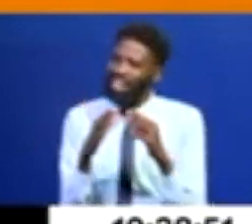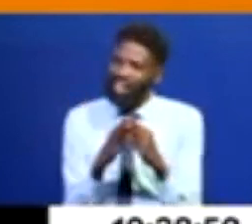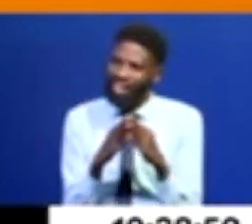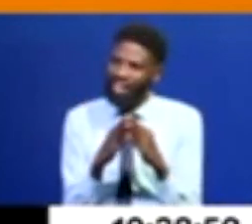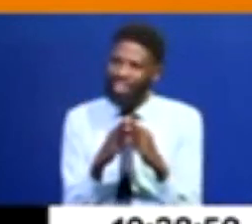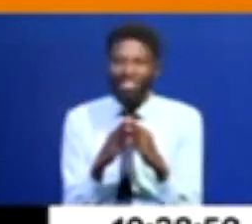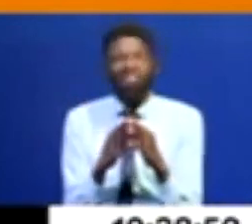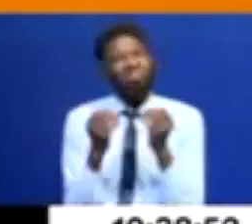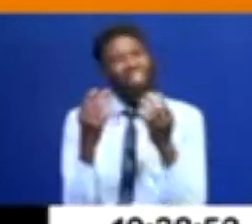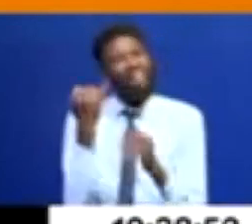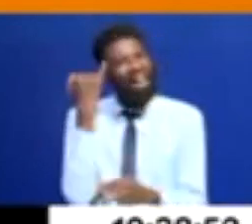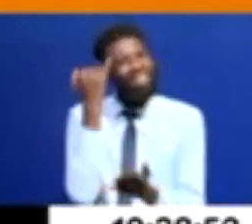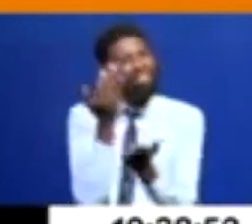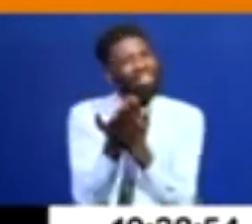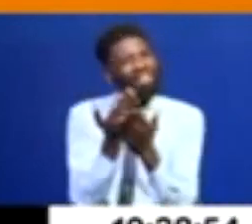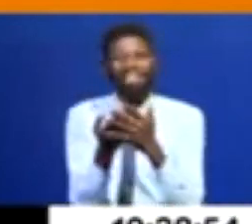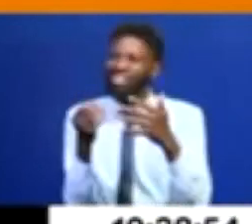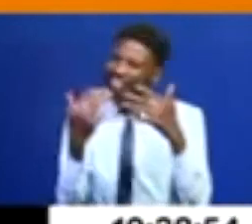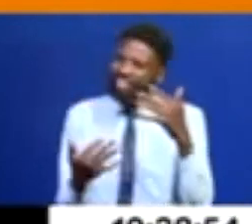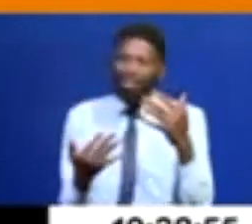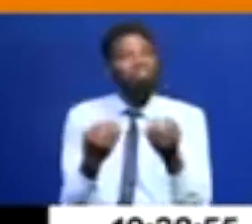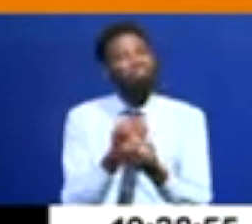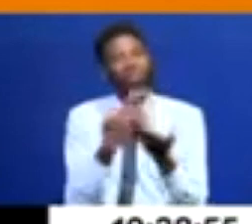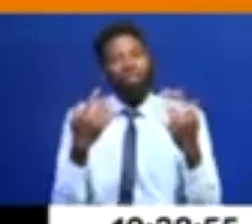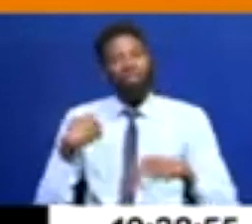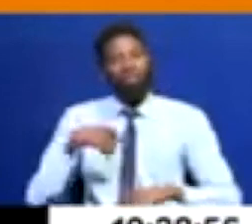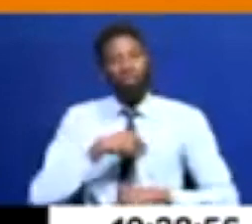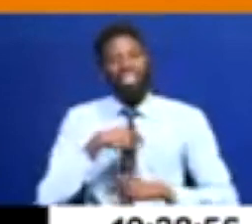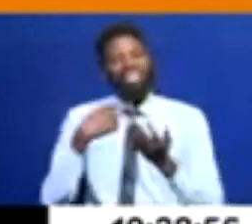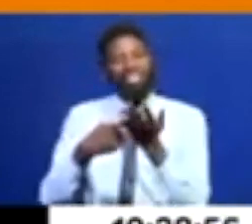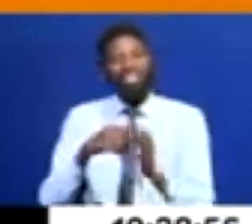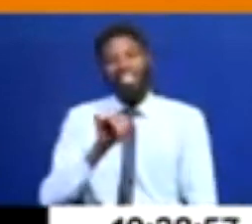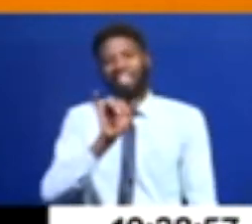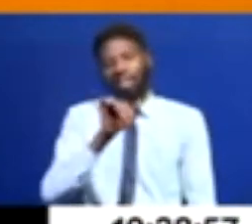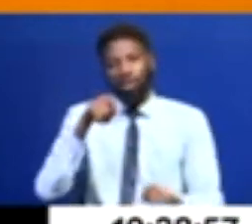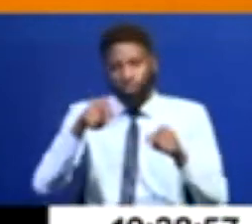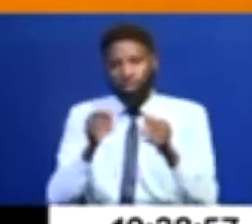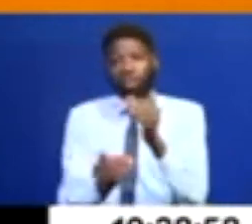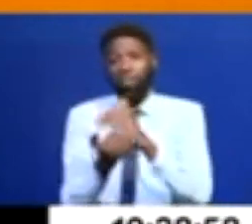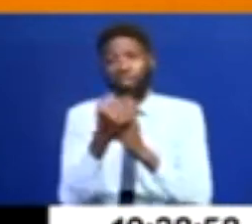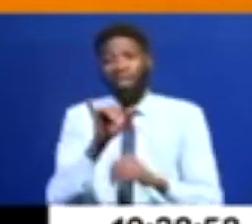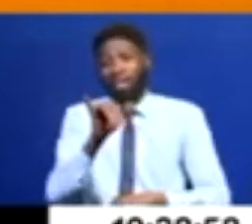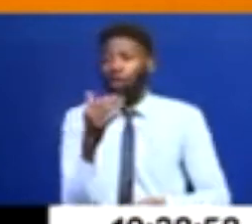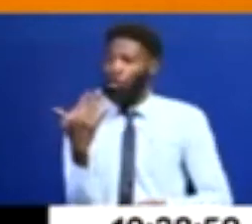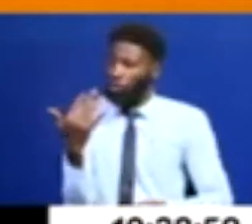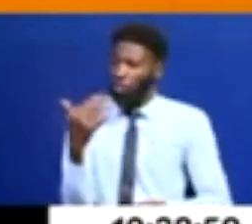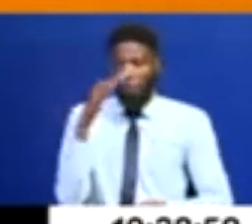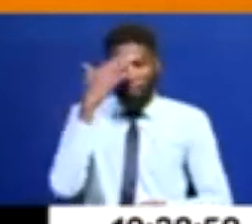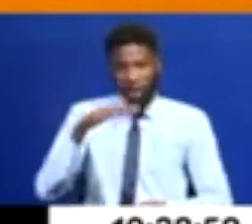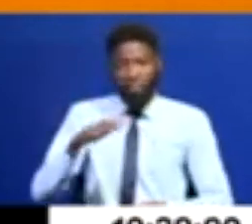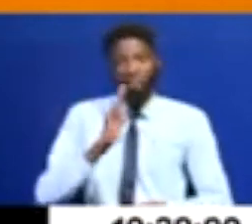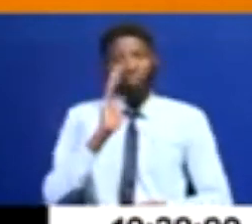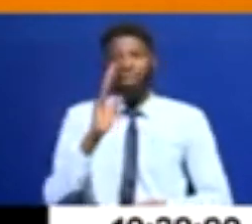a number of proposals. And so this is what we are discussing this morning. This is a document that is going to be debated in Parliament. And if